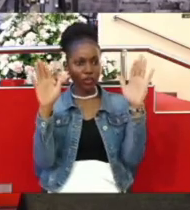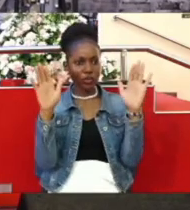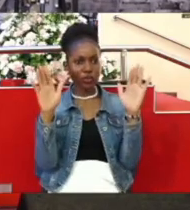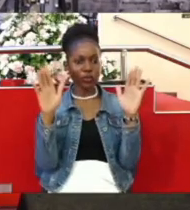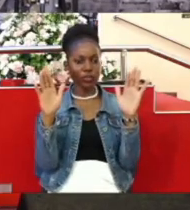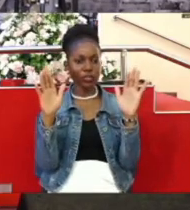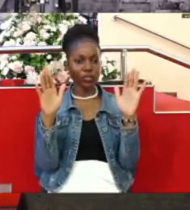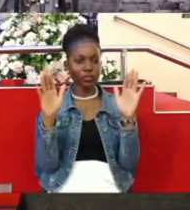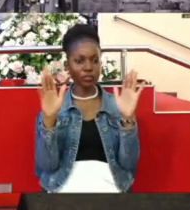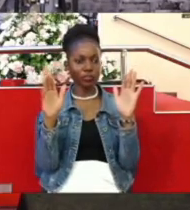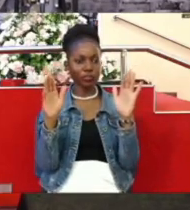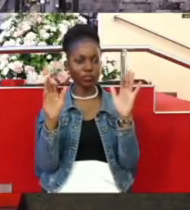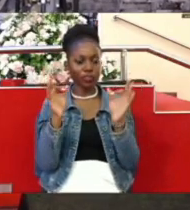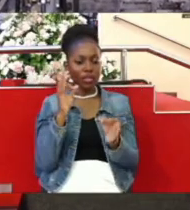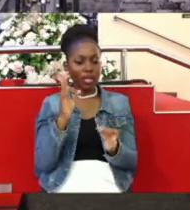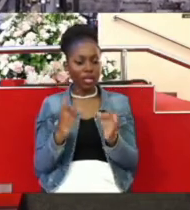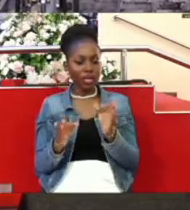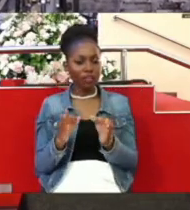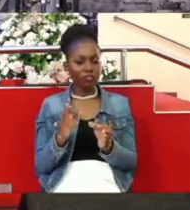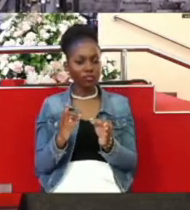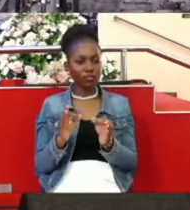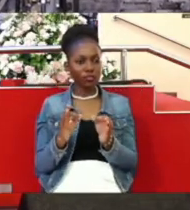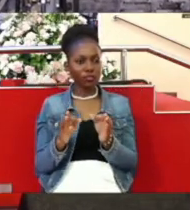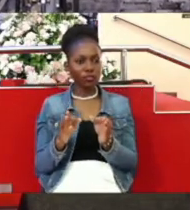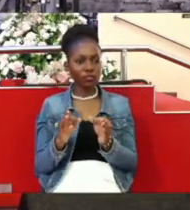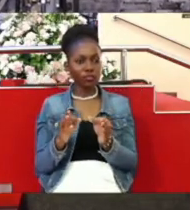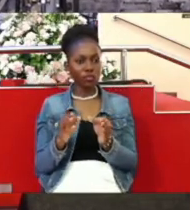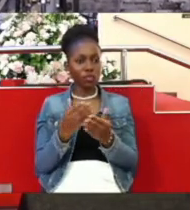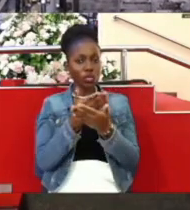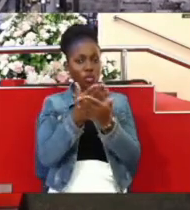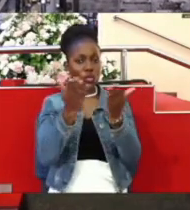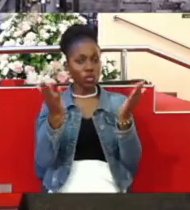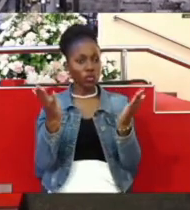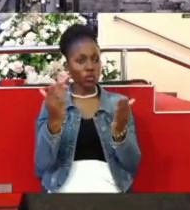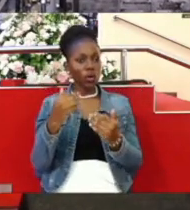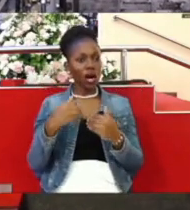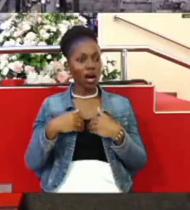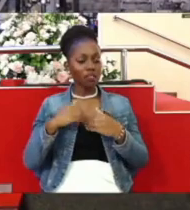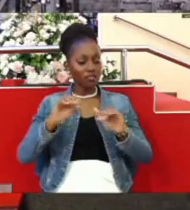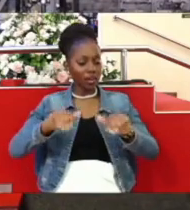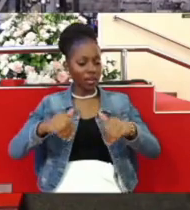we are in February, we are going to March. I don't know whether you have dug any well this far.